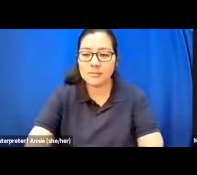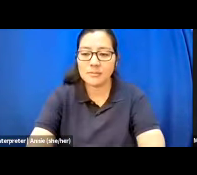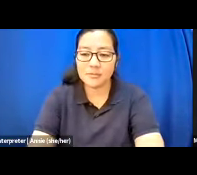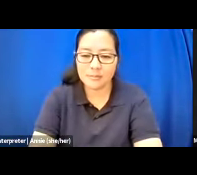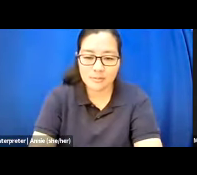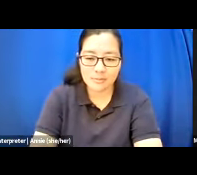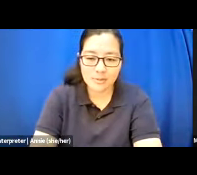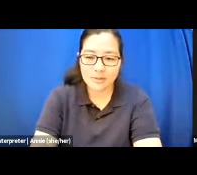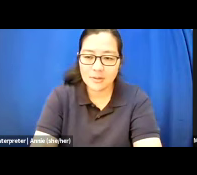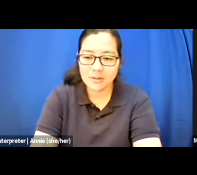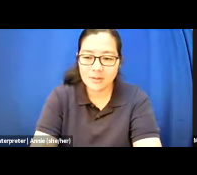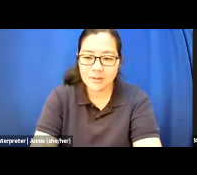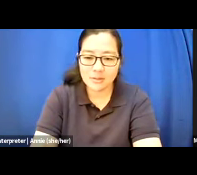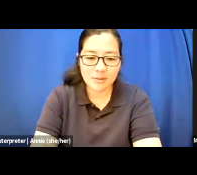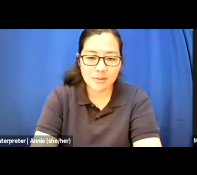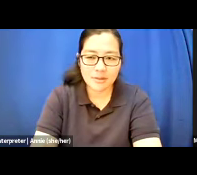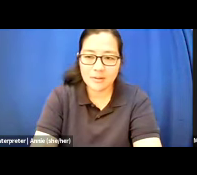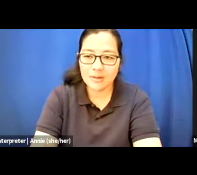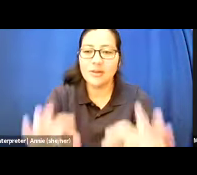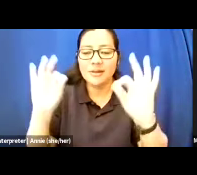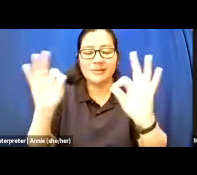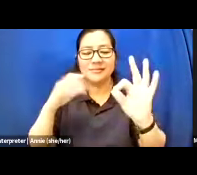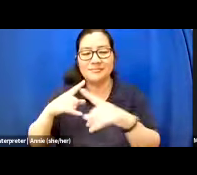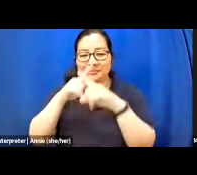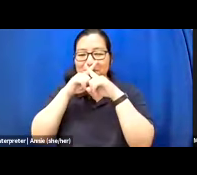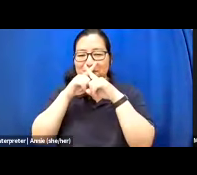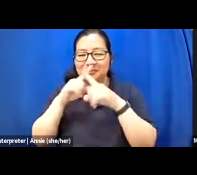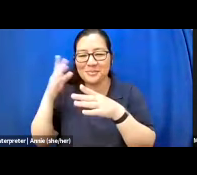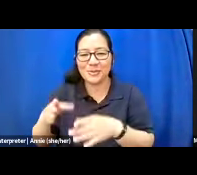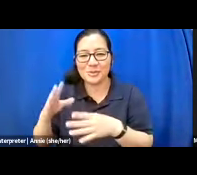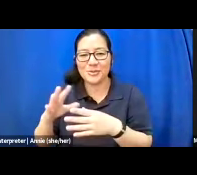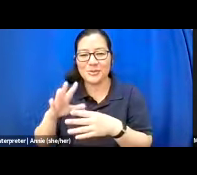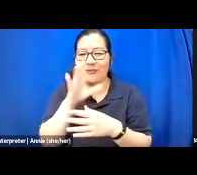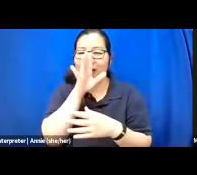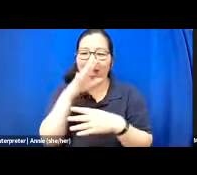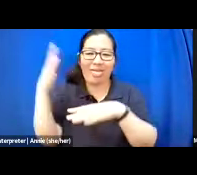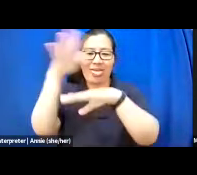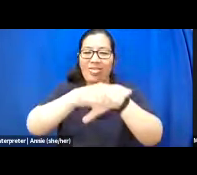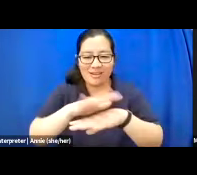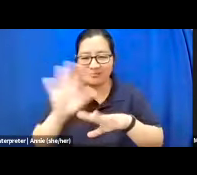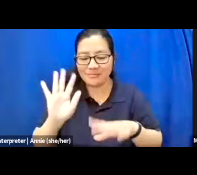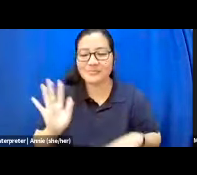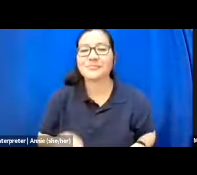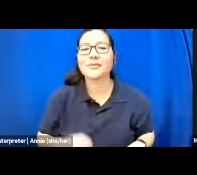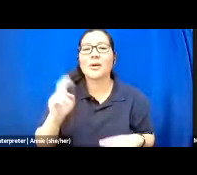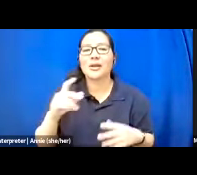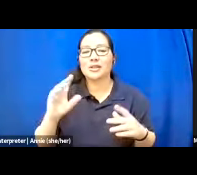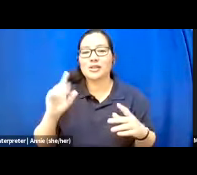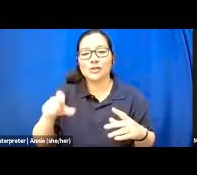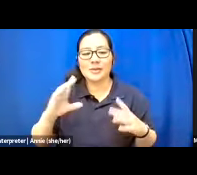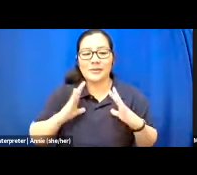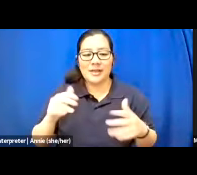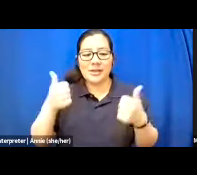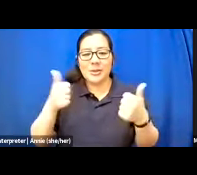is fucking All right. That's Very good. all right. Now we should be all right. So we do